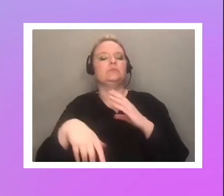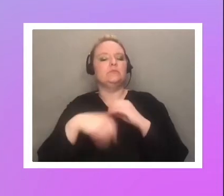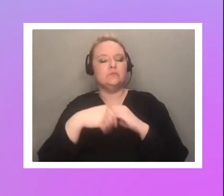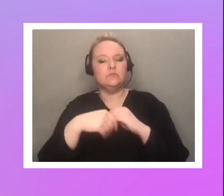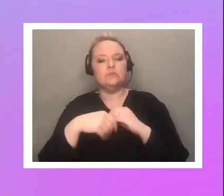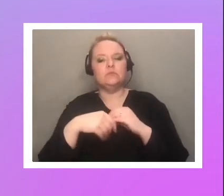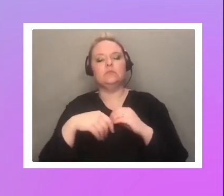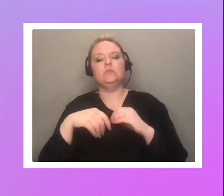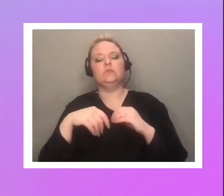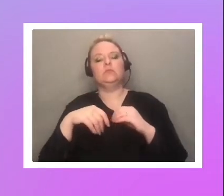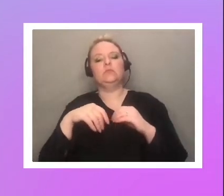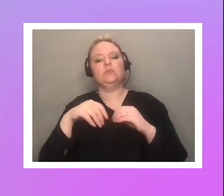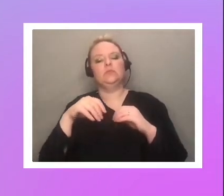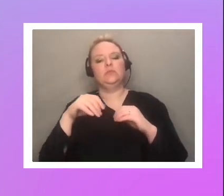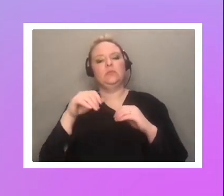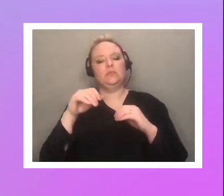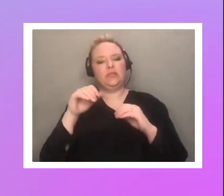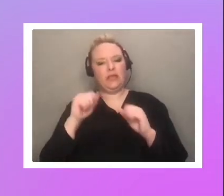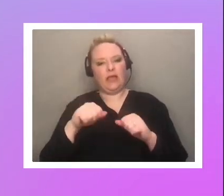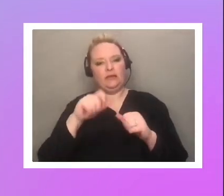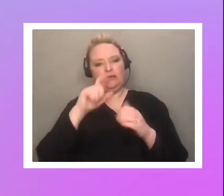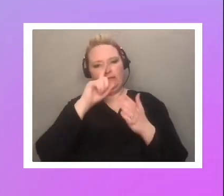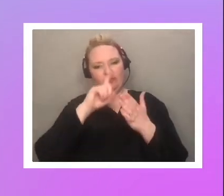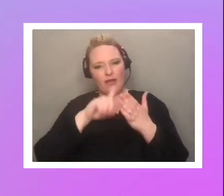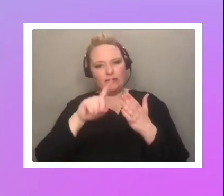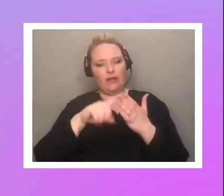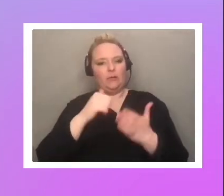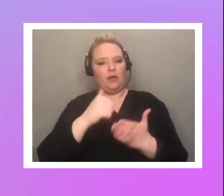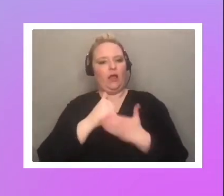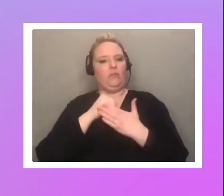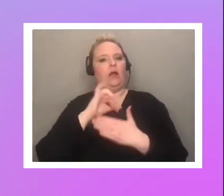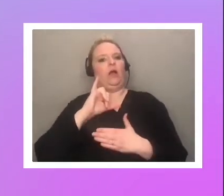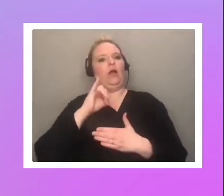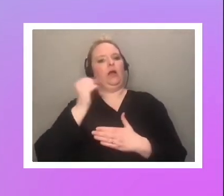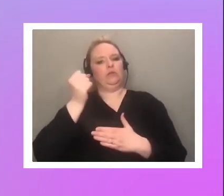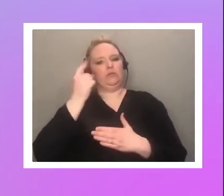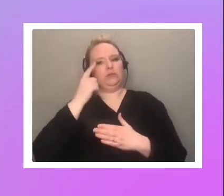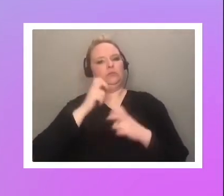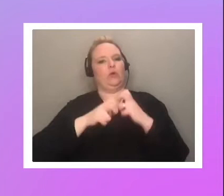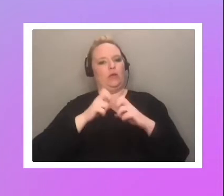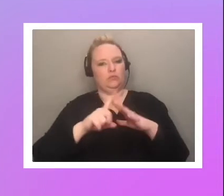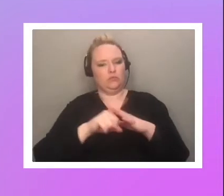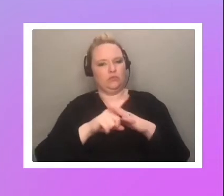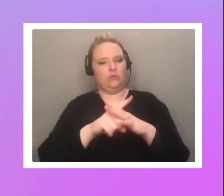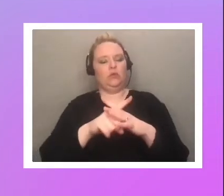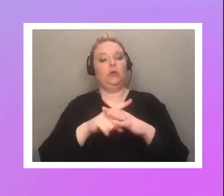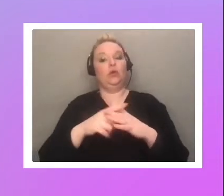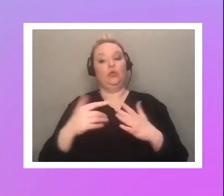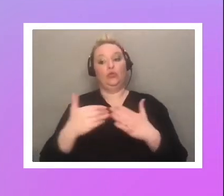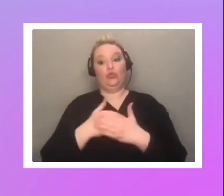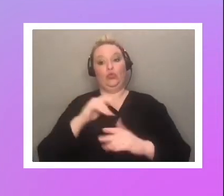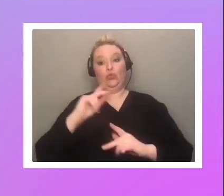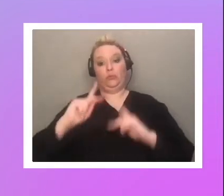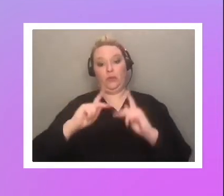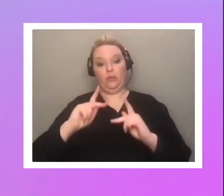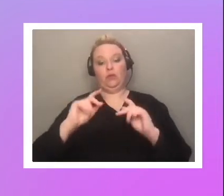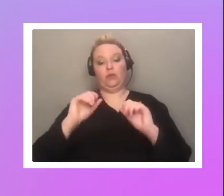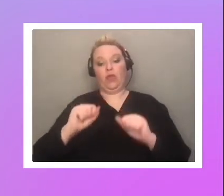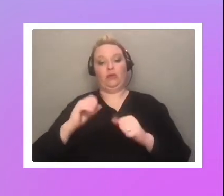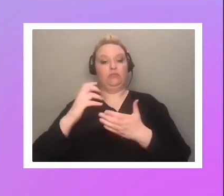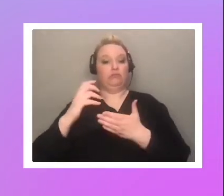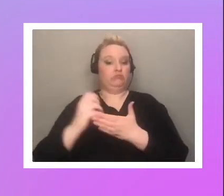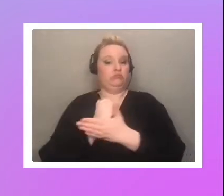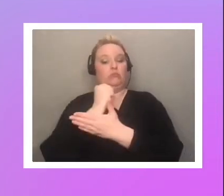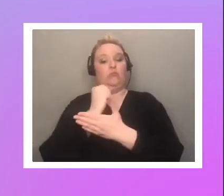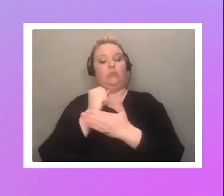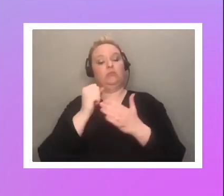are things that can discover many critical issues. And this is a way for especially very new members to kind of, they can